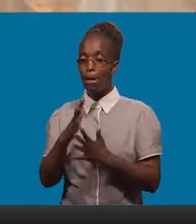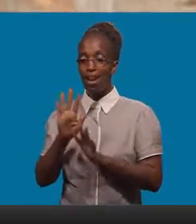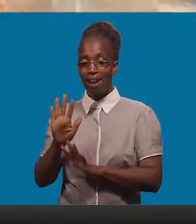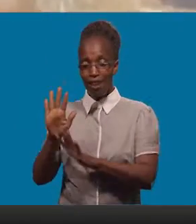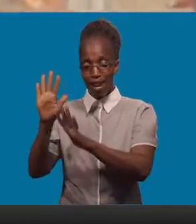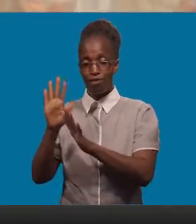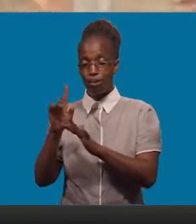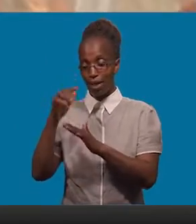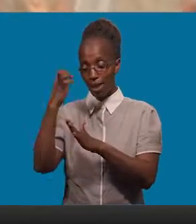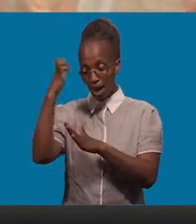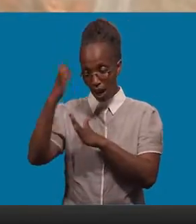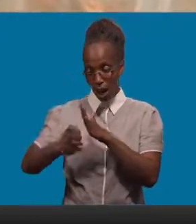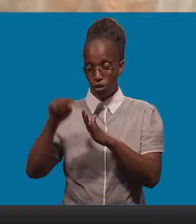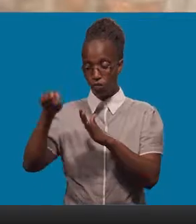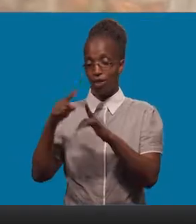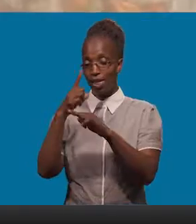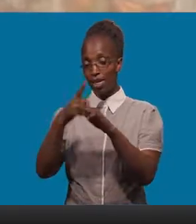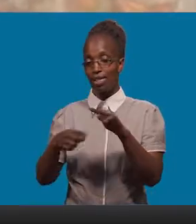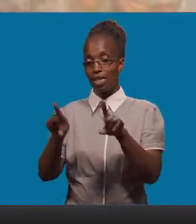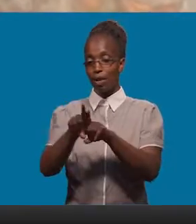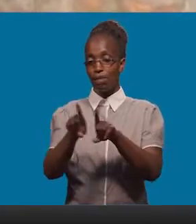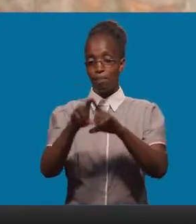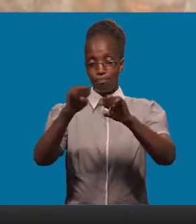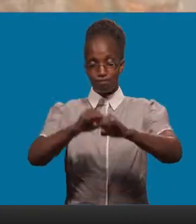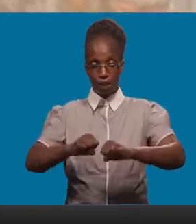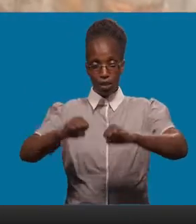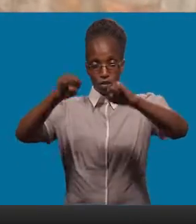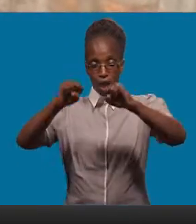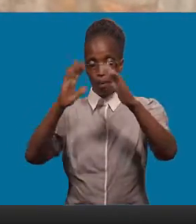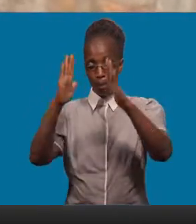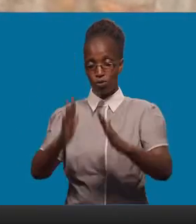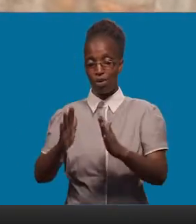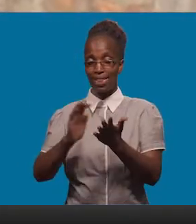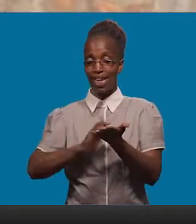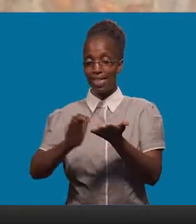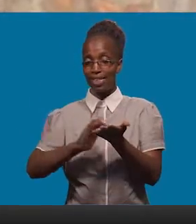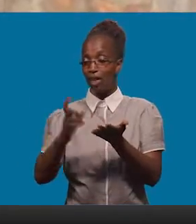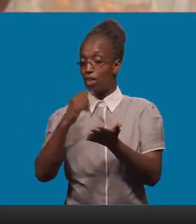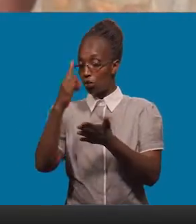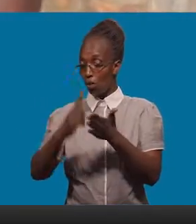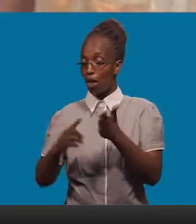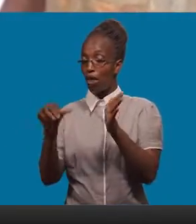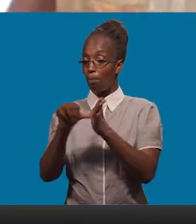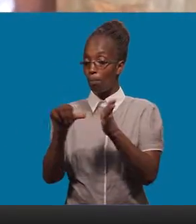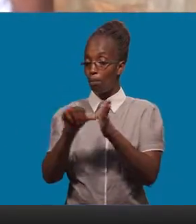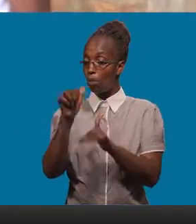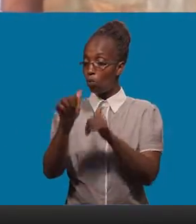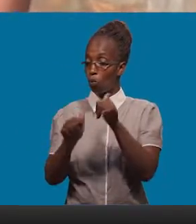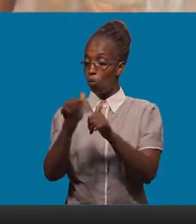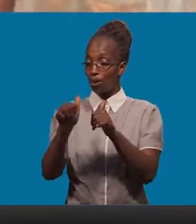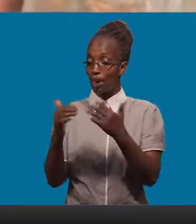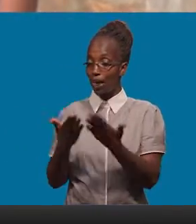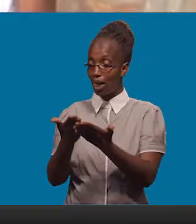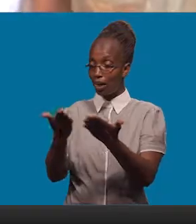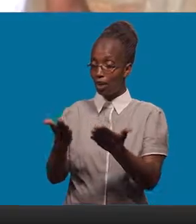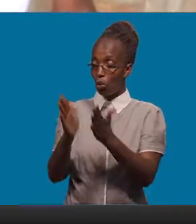year. Mkurugenzi huyo pia alielezea kuwa changamoto wanazokumbana nazo watoto zimepatiwa ufumbuzi ambao ufikiwa na